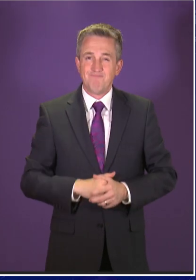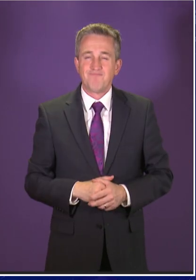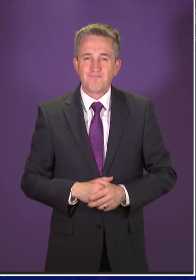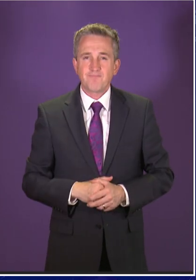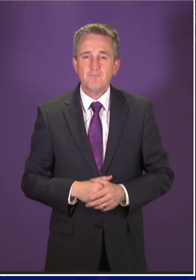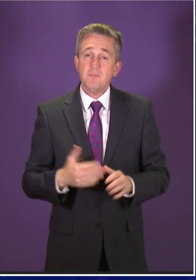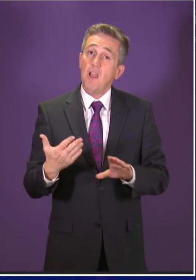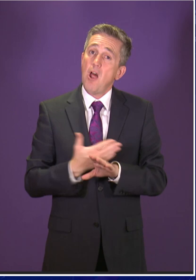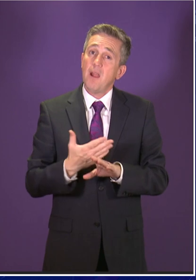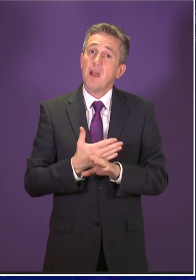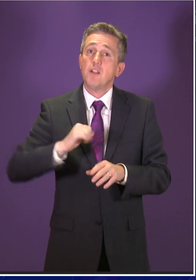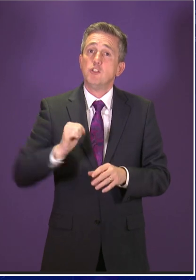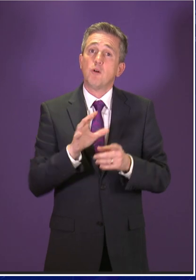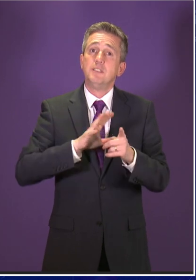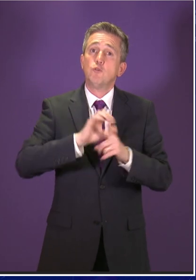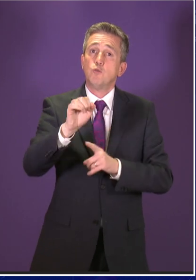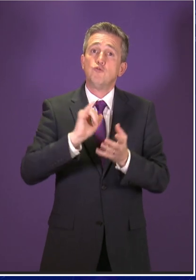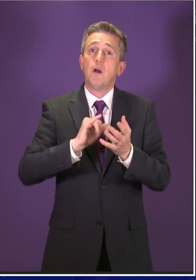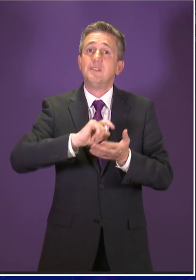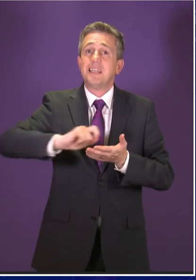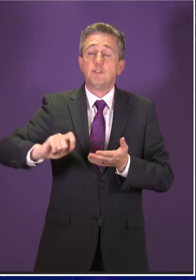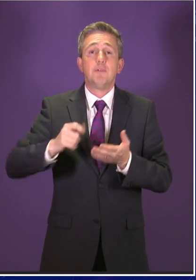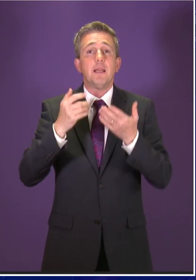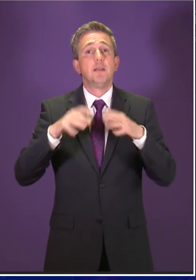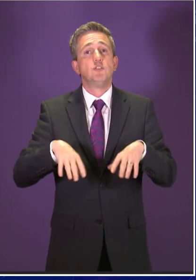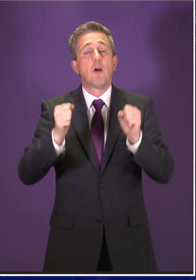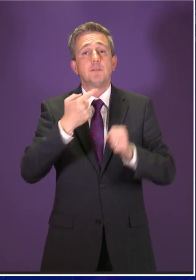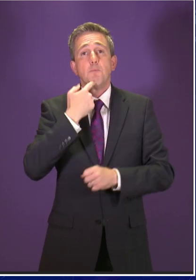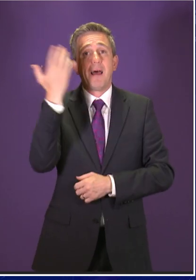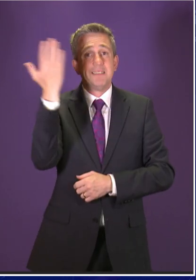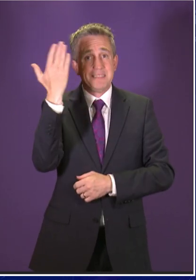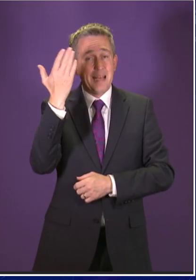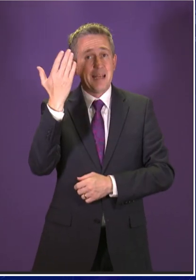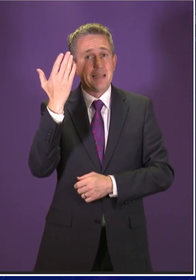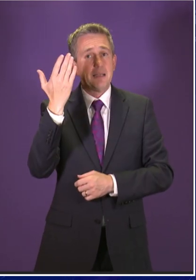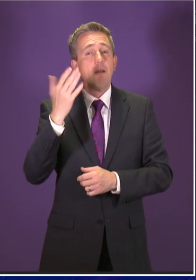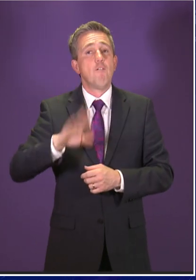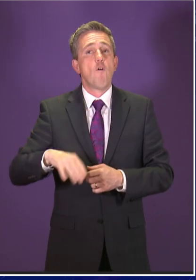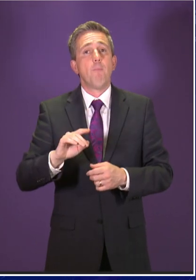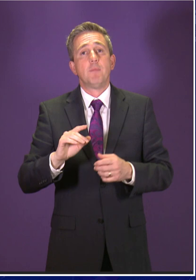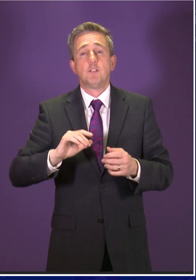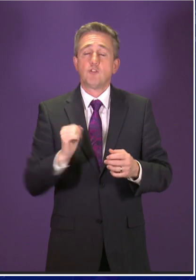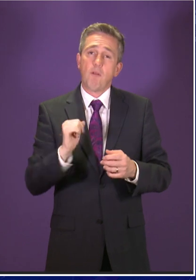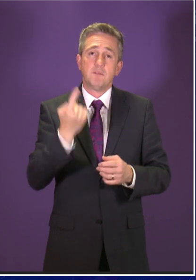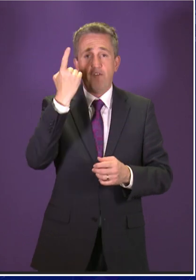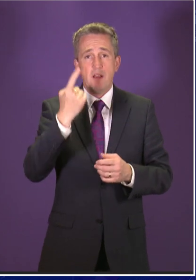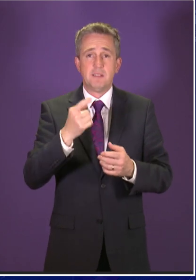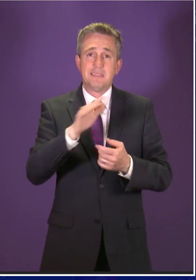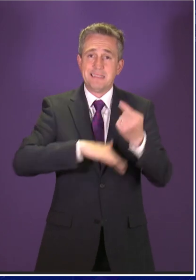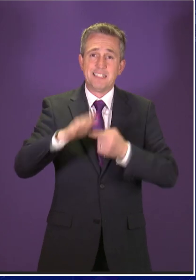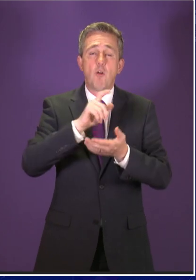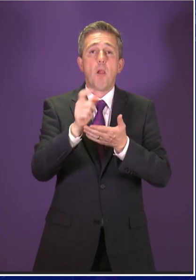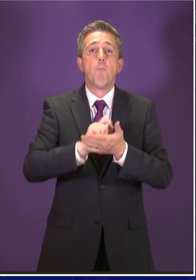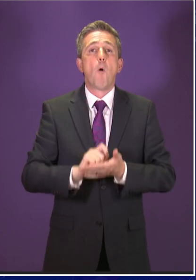earlier, the Scottish Culture Secretary Fiona Hislop opened her remarks with a quote from Scotland's first Macker, our first